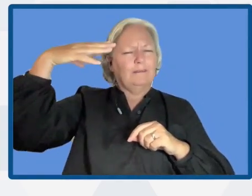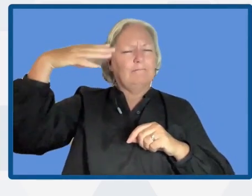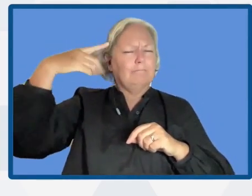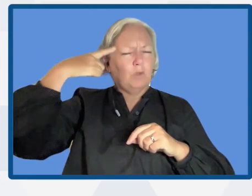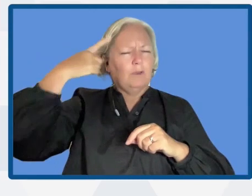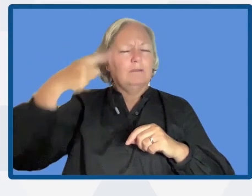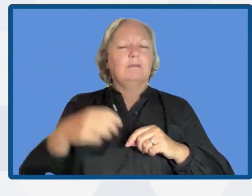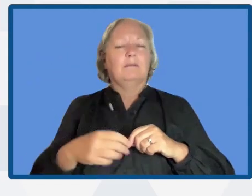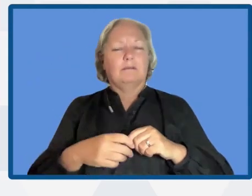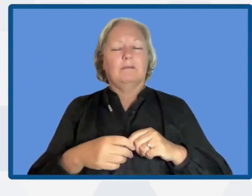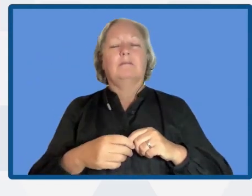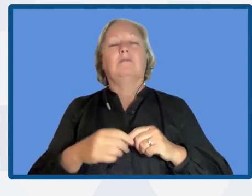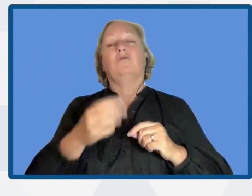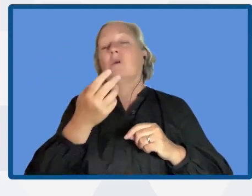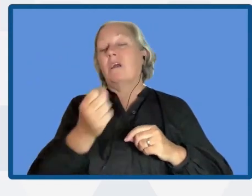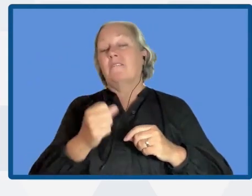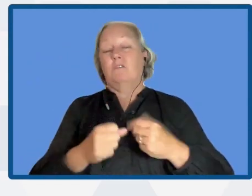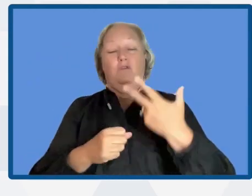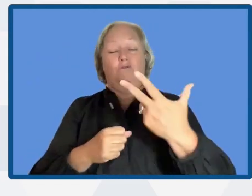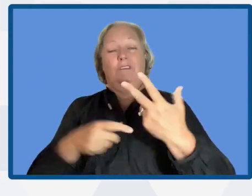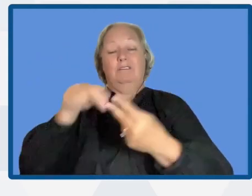three elements together: science and